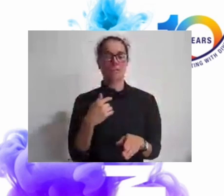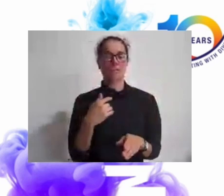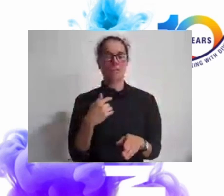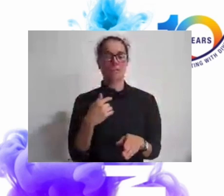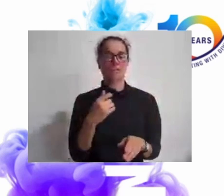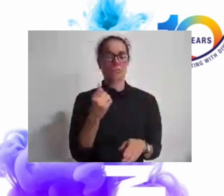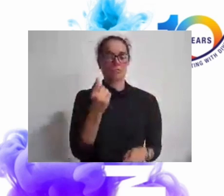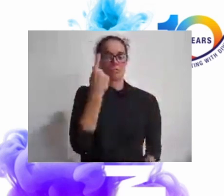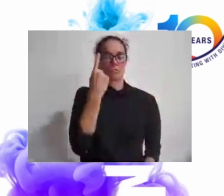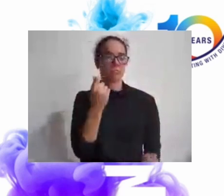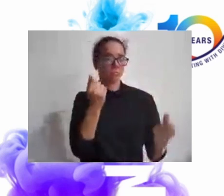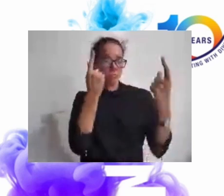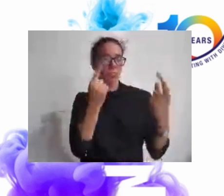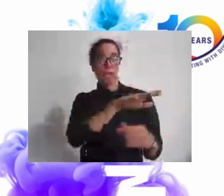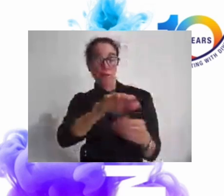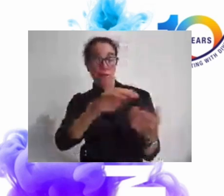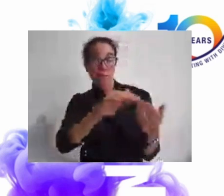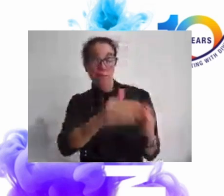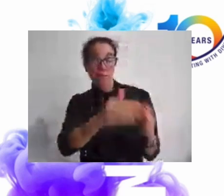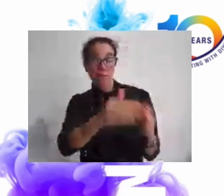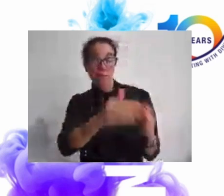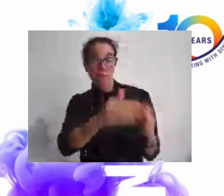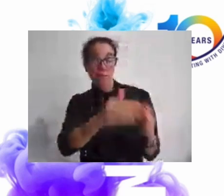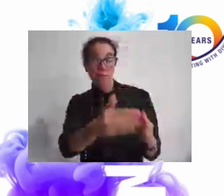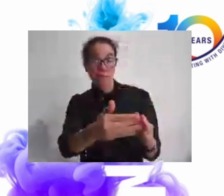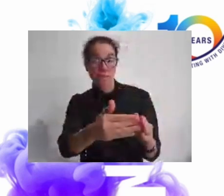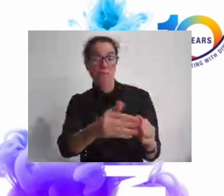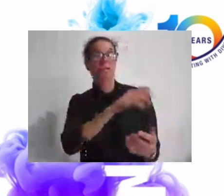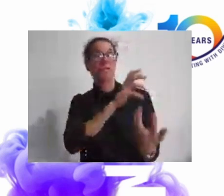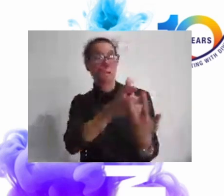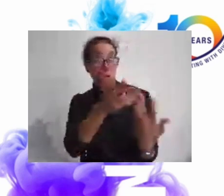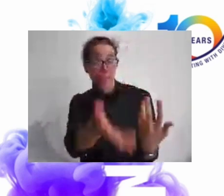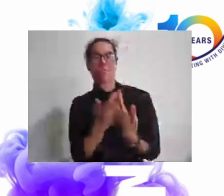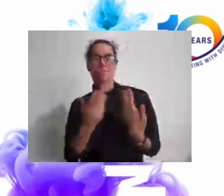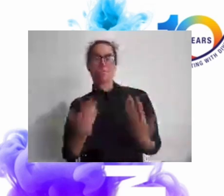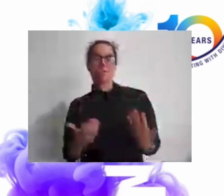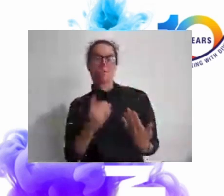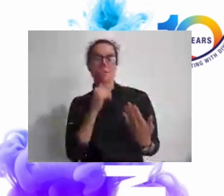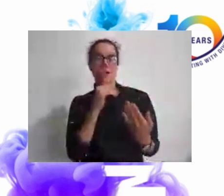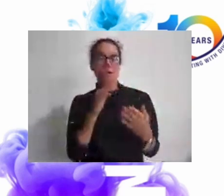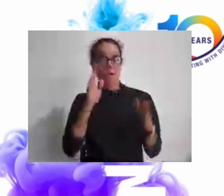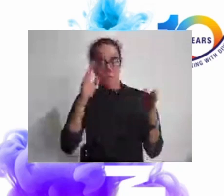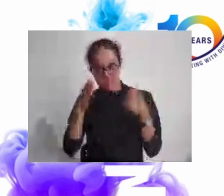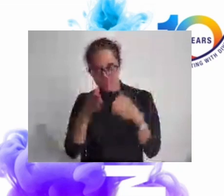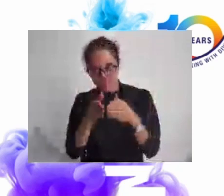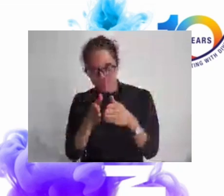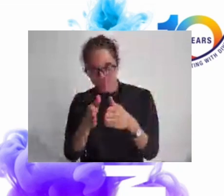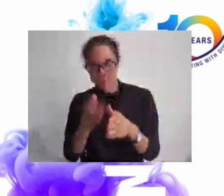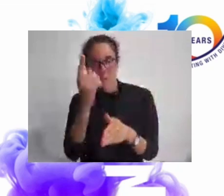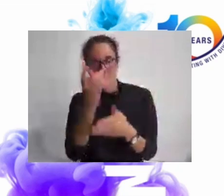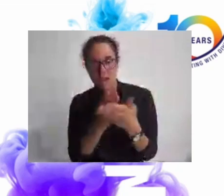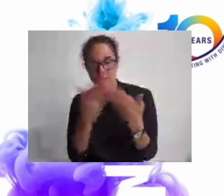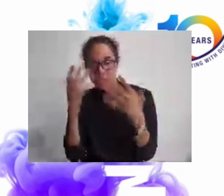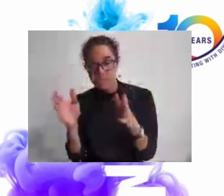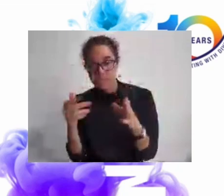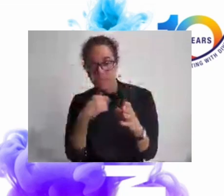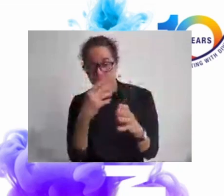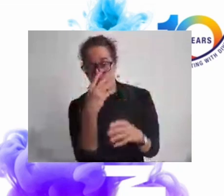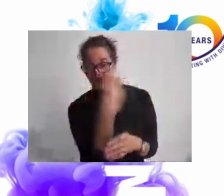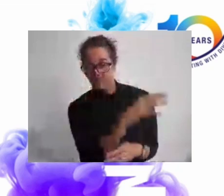really important that we're not just sort of narrowly focusing on one element and that we're seeing it from a sort of a broader perspective.